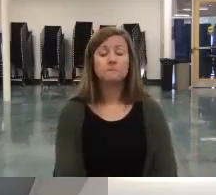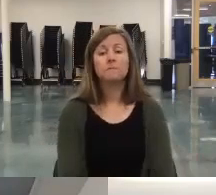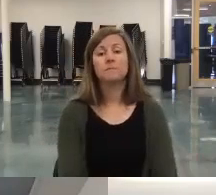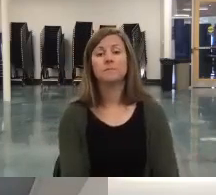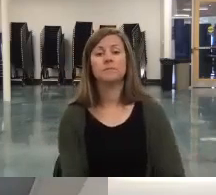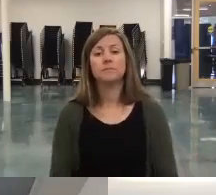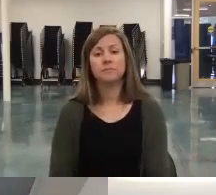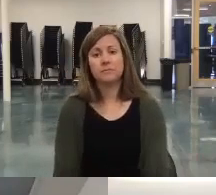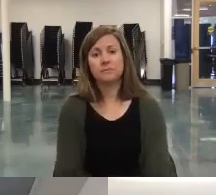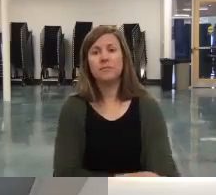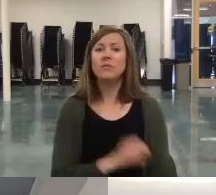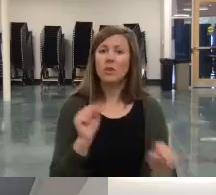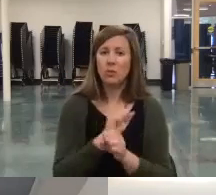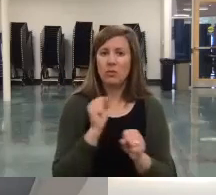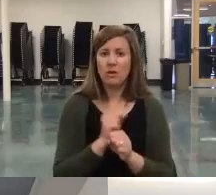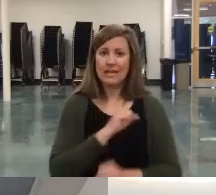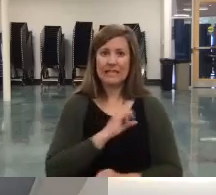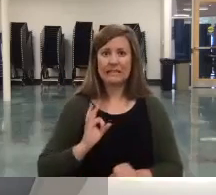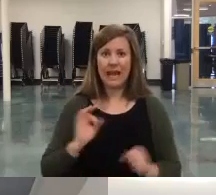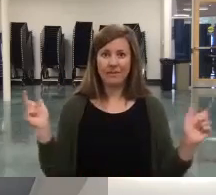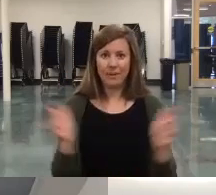we worked at half staff for a while,